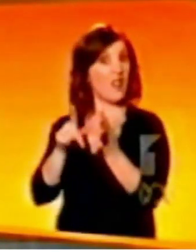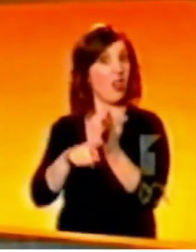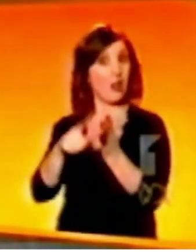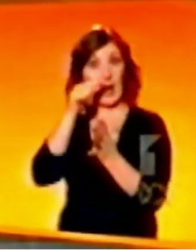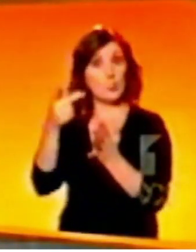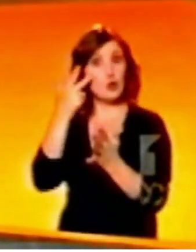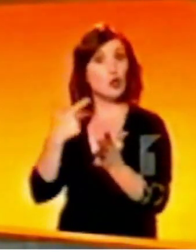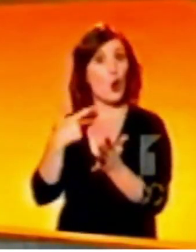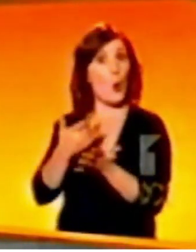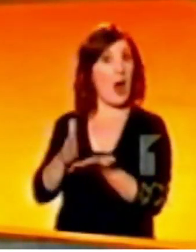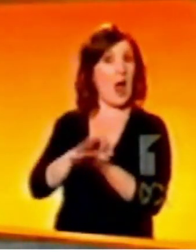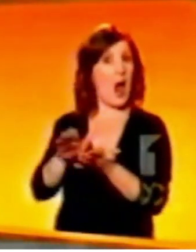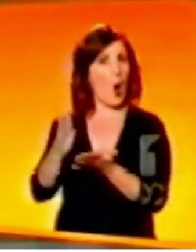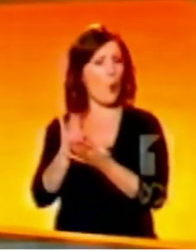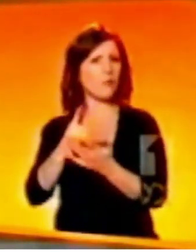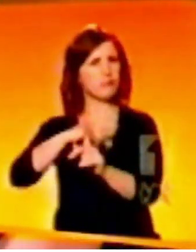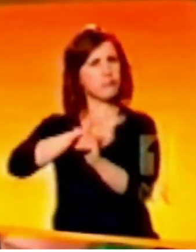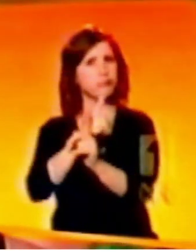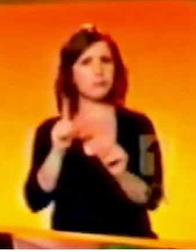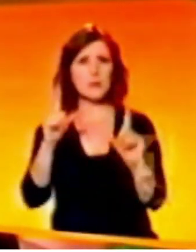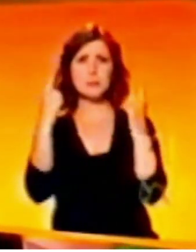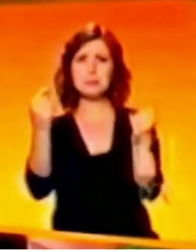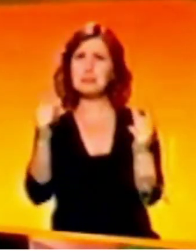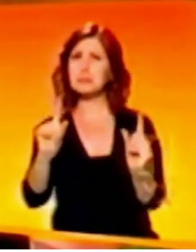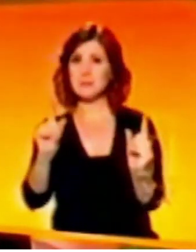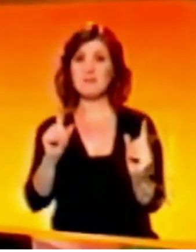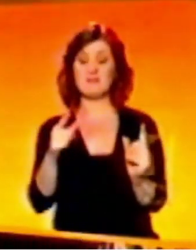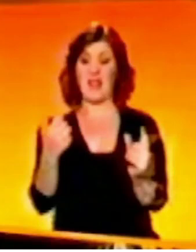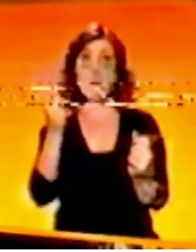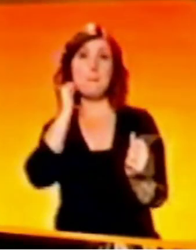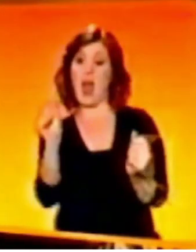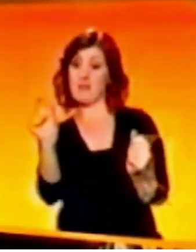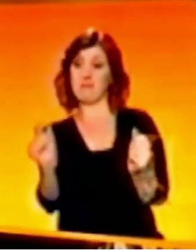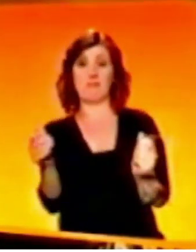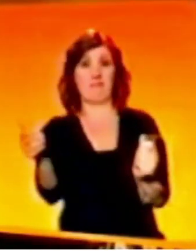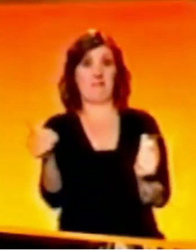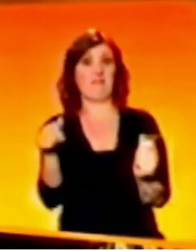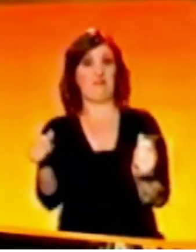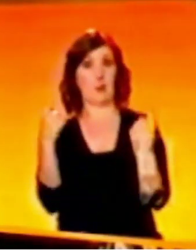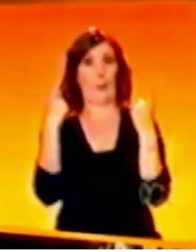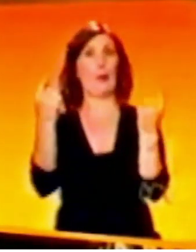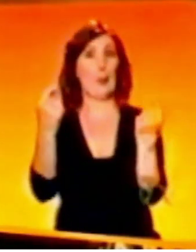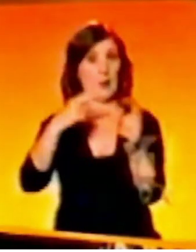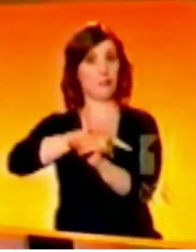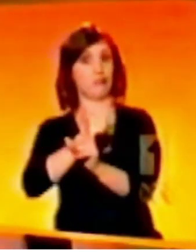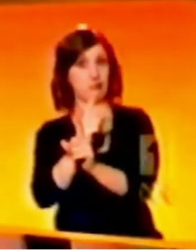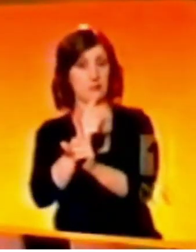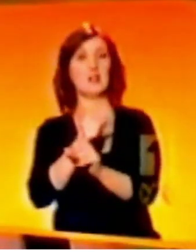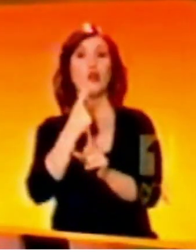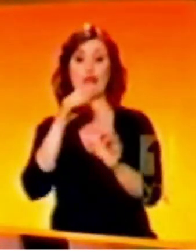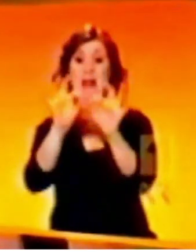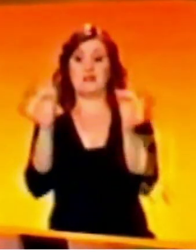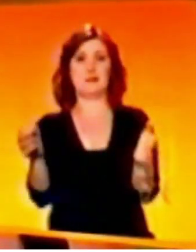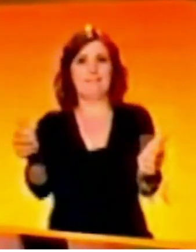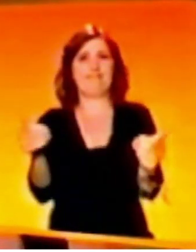Daniel, perhaps you can demonstrate the accelerator. Yep, you just pull back on this black lever for the accelerator. Yep. And then up and back for